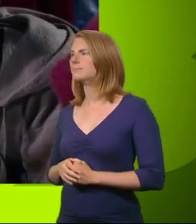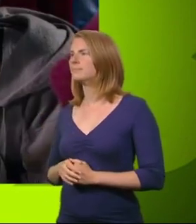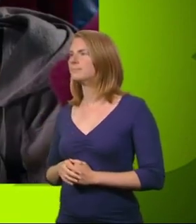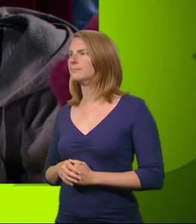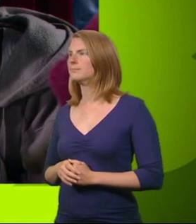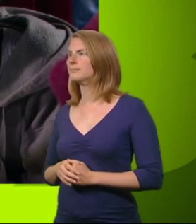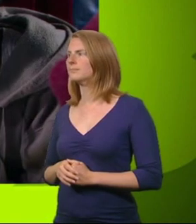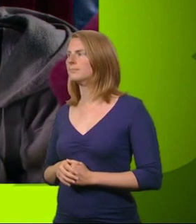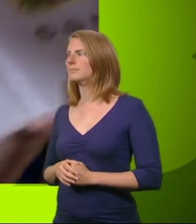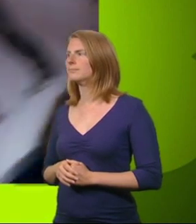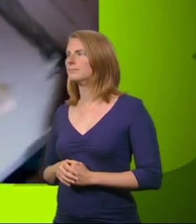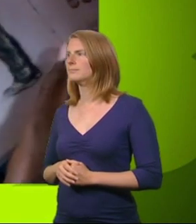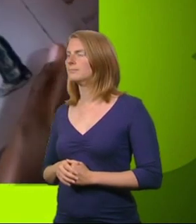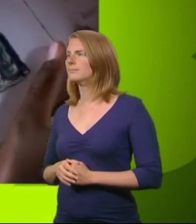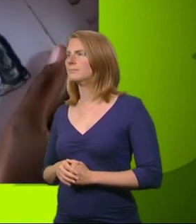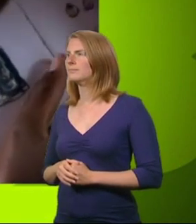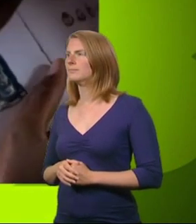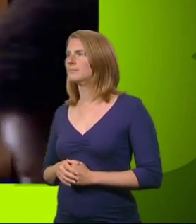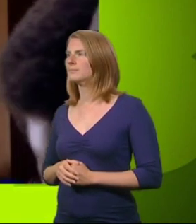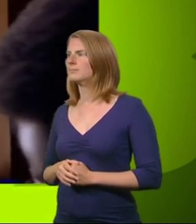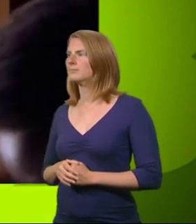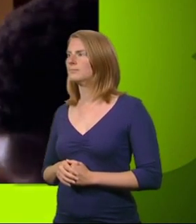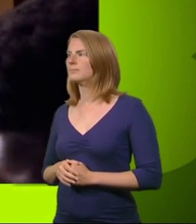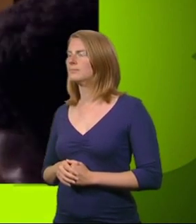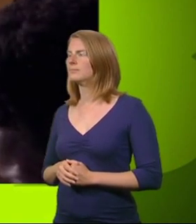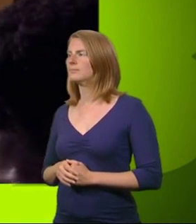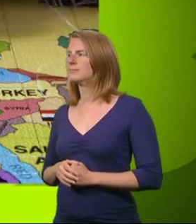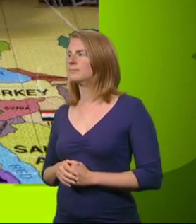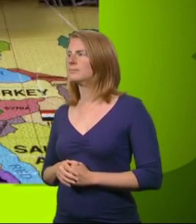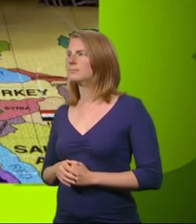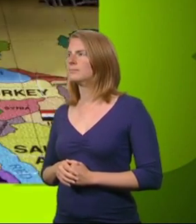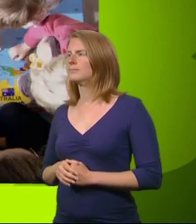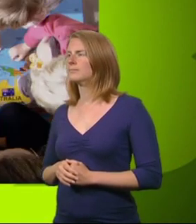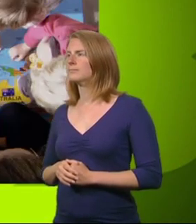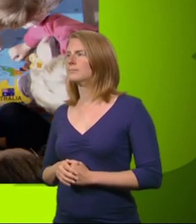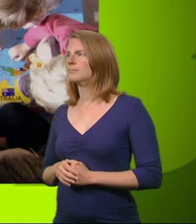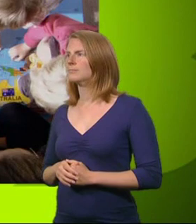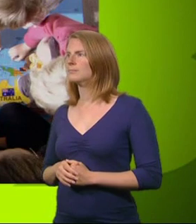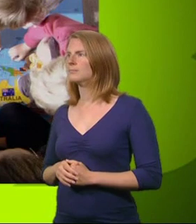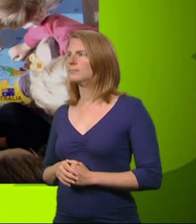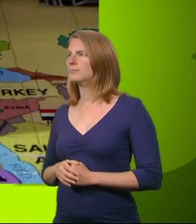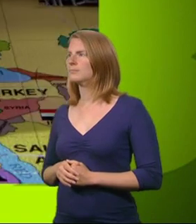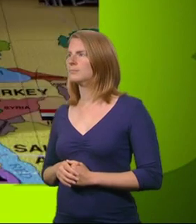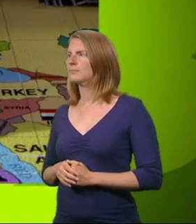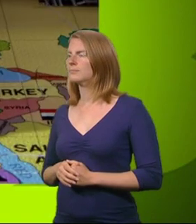A bayati yagba. A yagba. A call draw me what for?